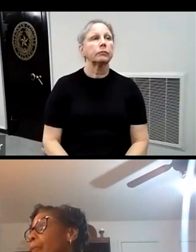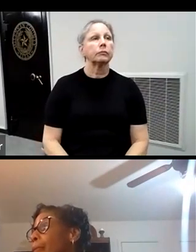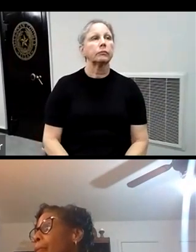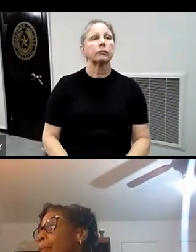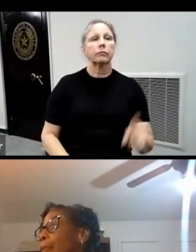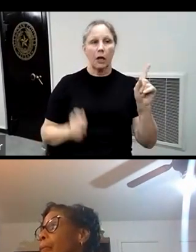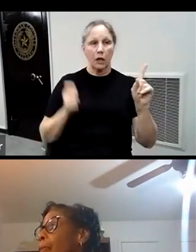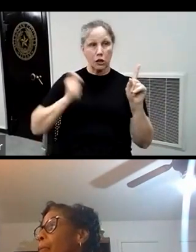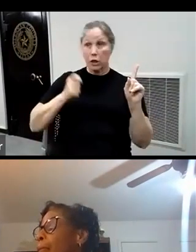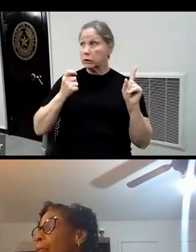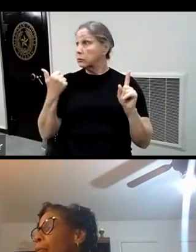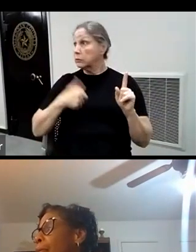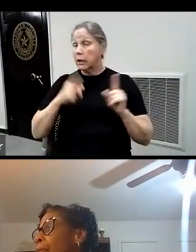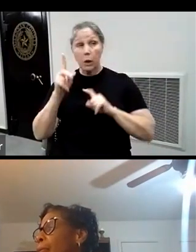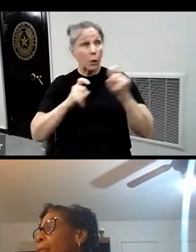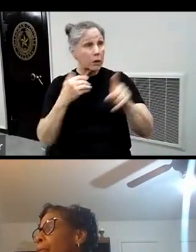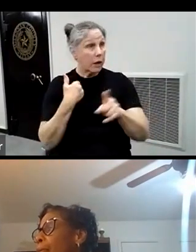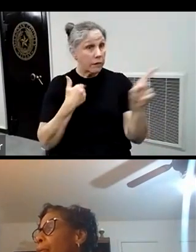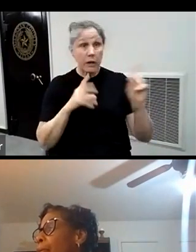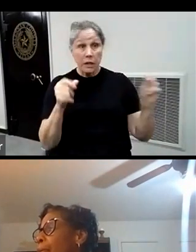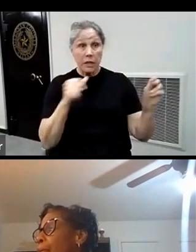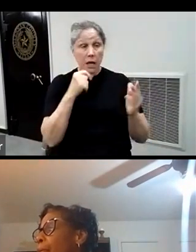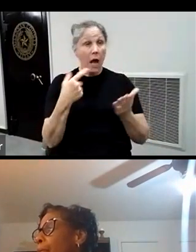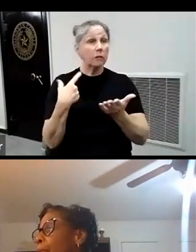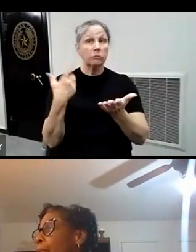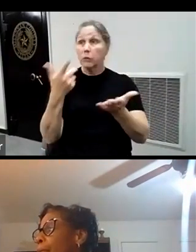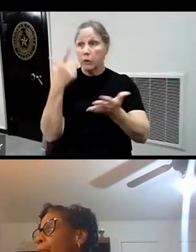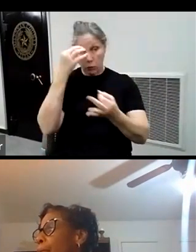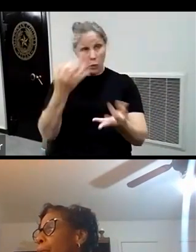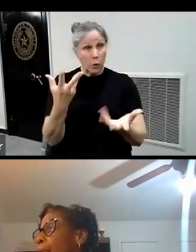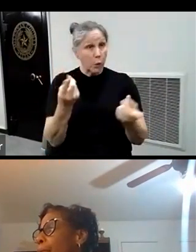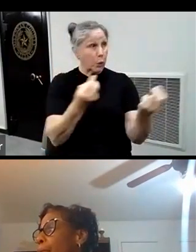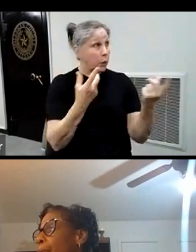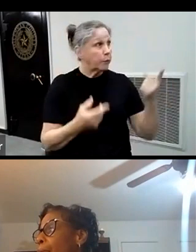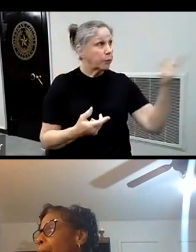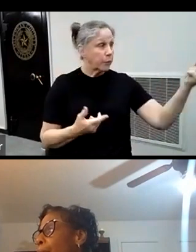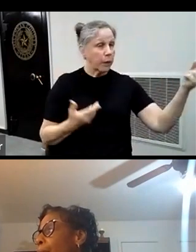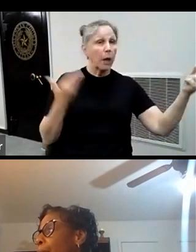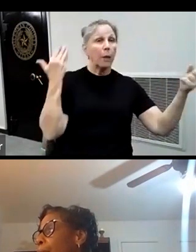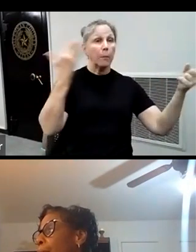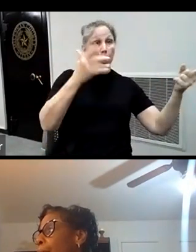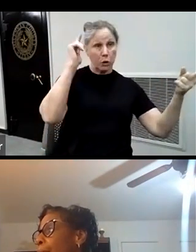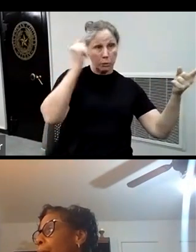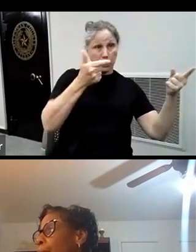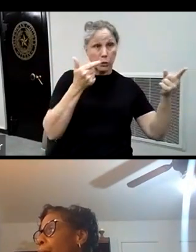Okay, any questions about that? If not, what's the pleasure of the court?